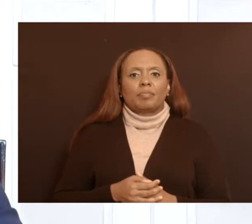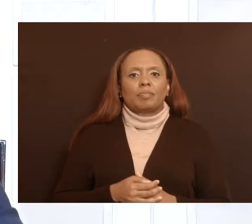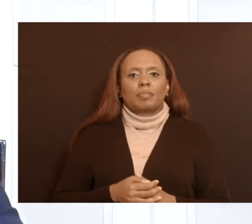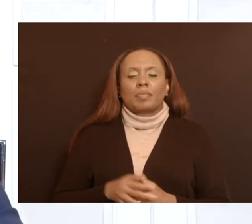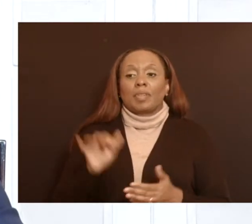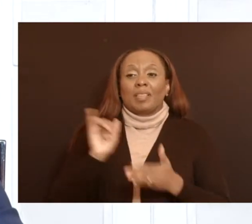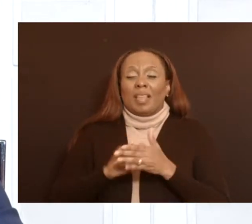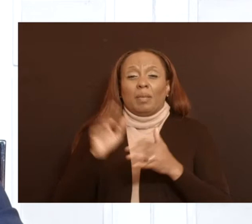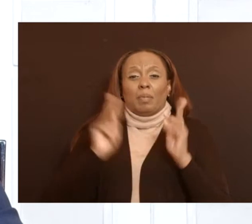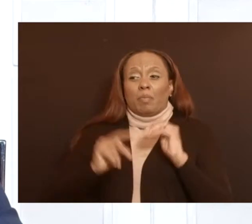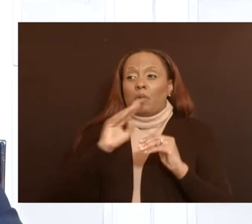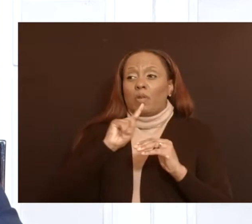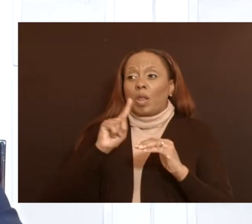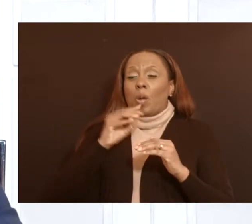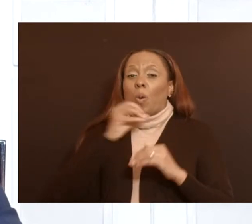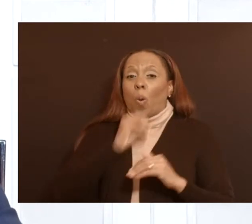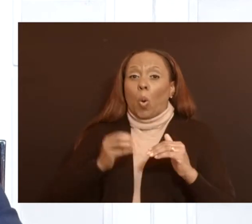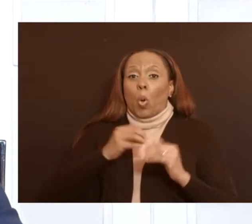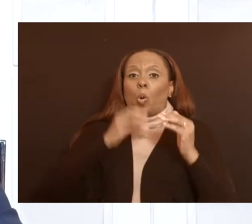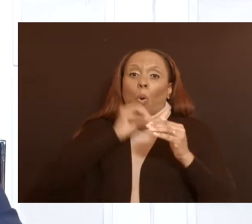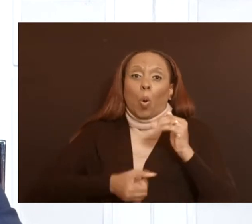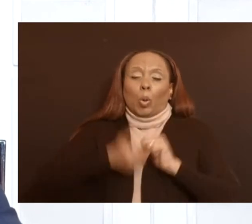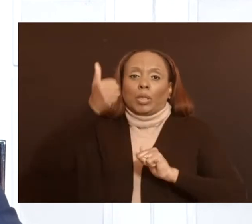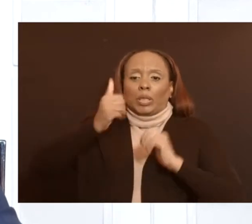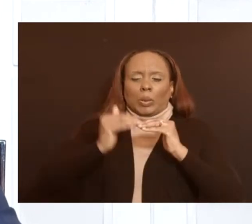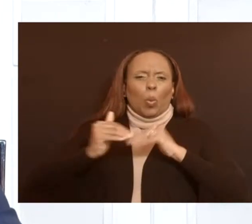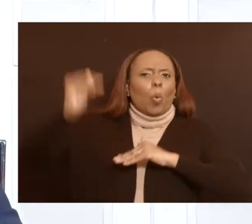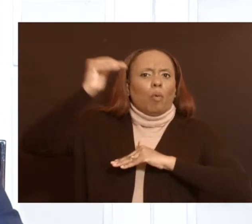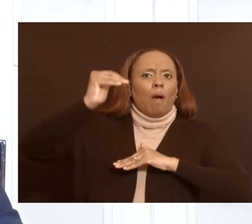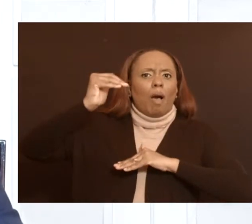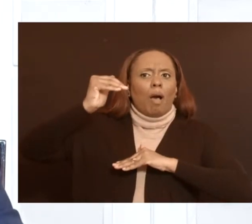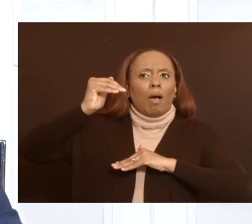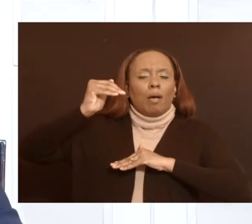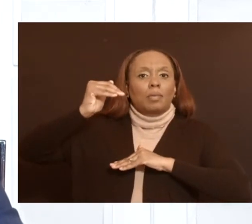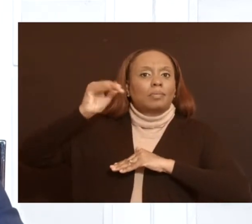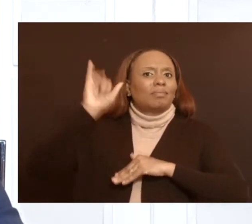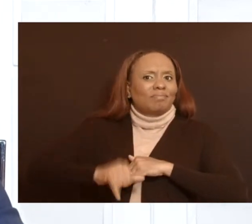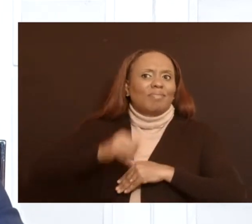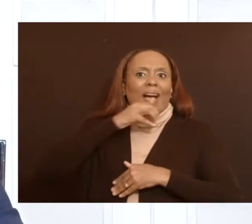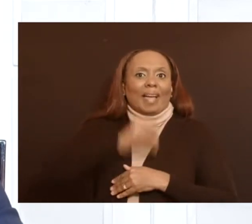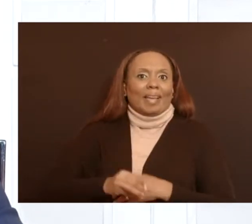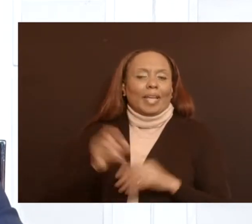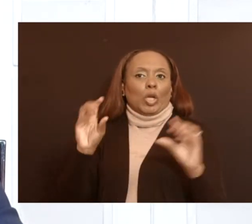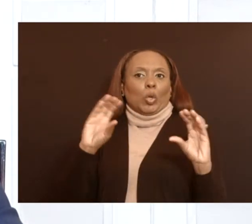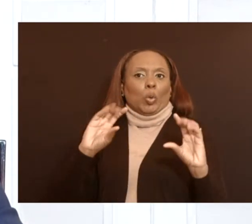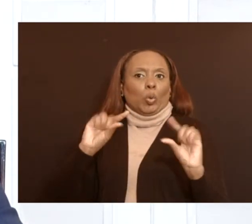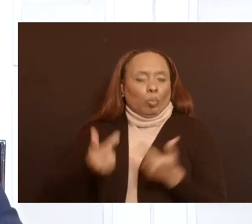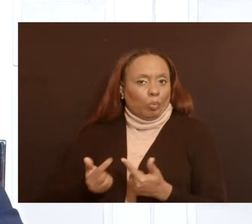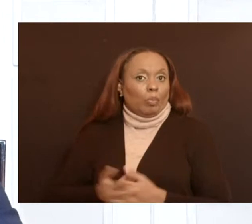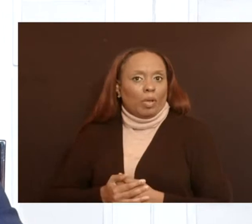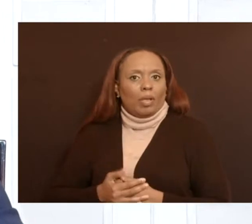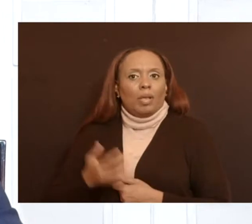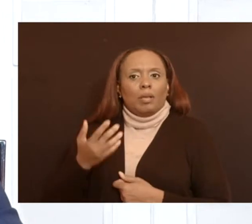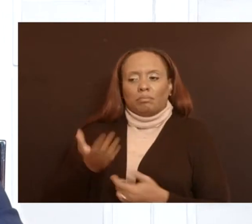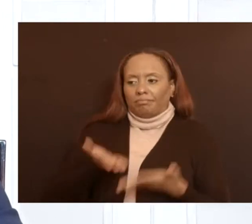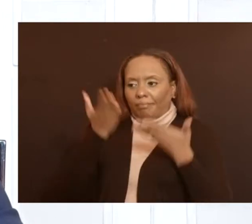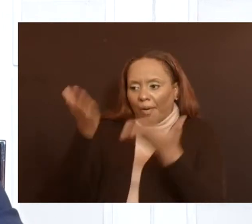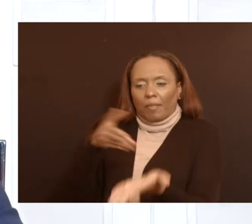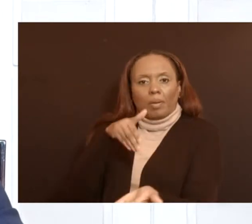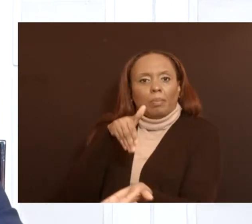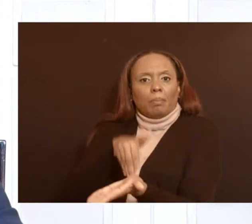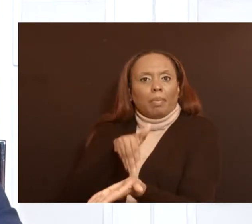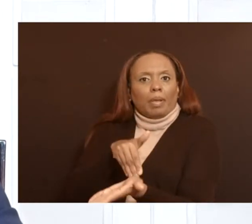difficult in terms of having comorbidities, in terms of the age group, in terms of providing medical care